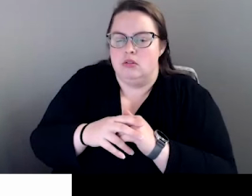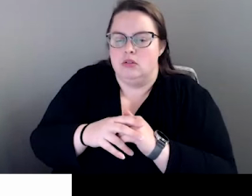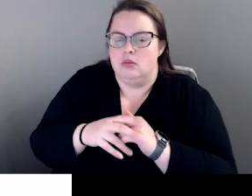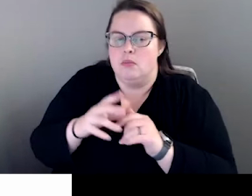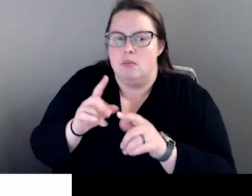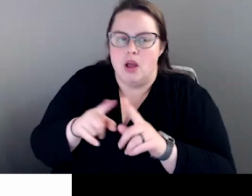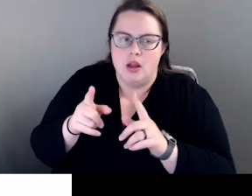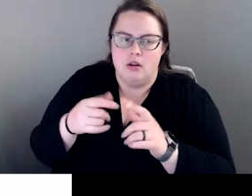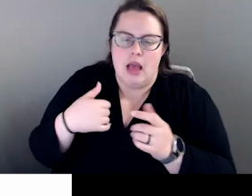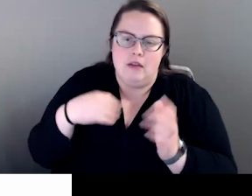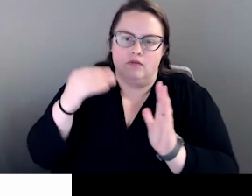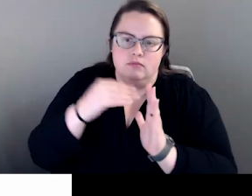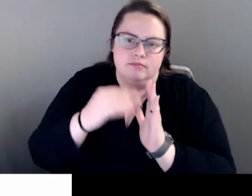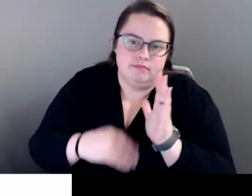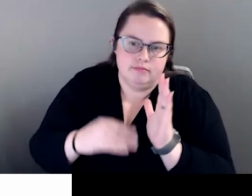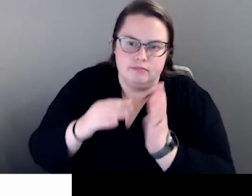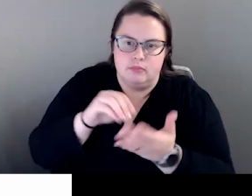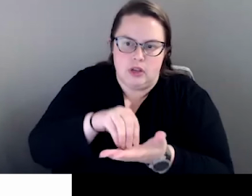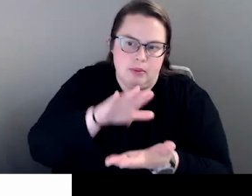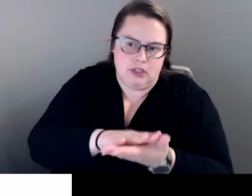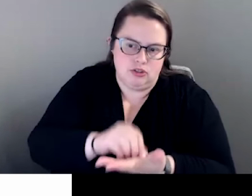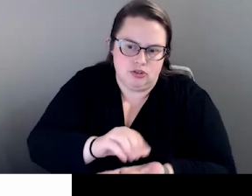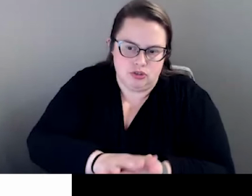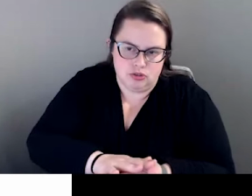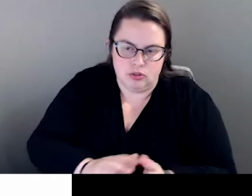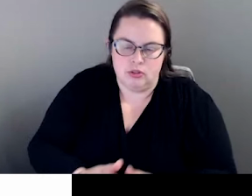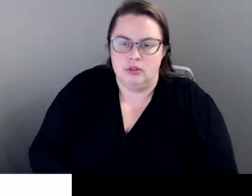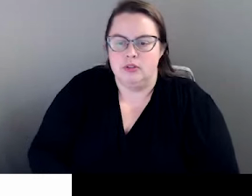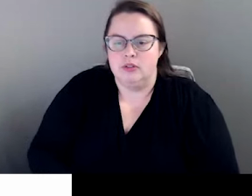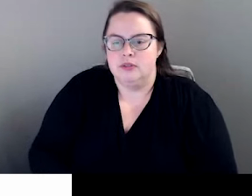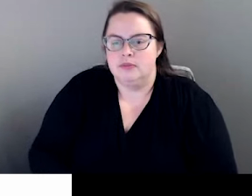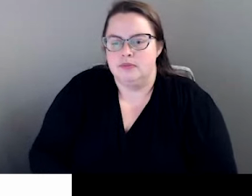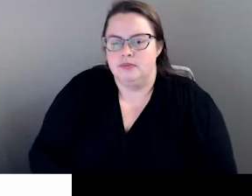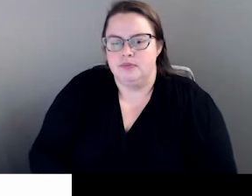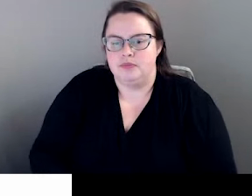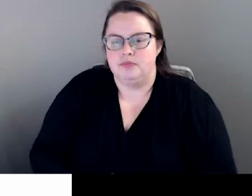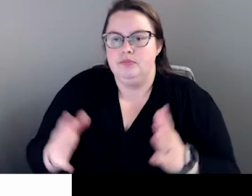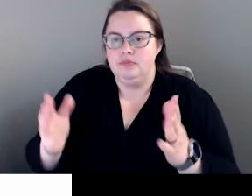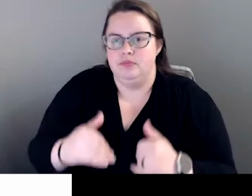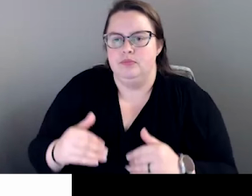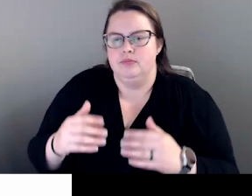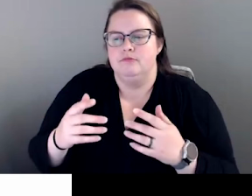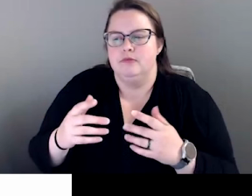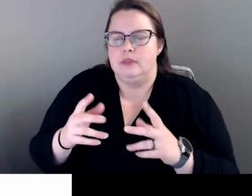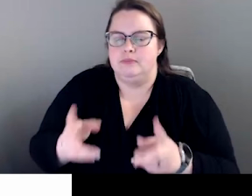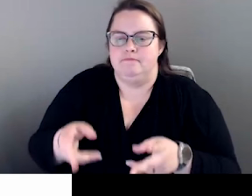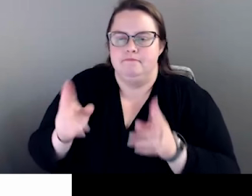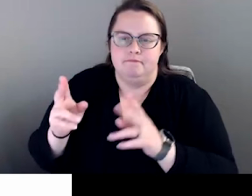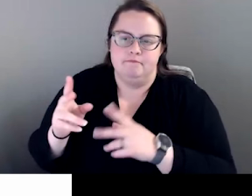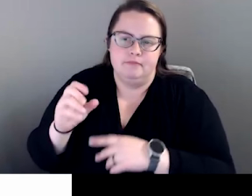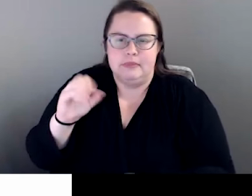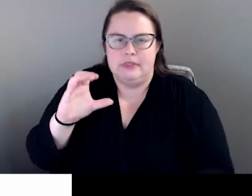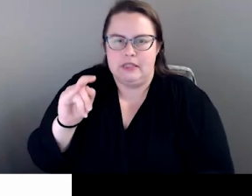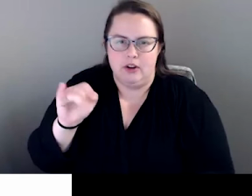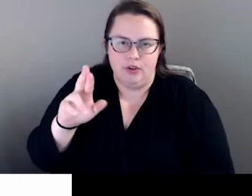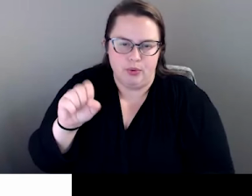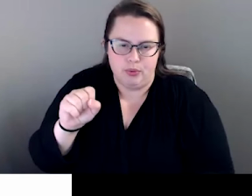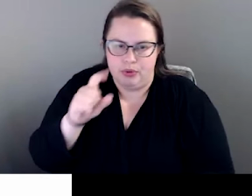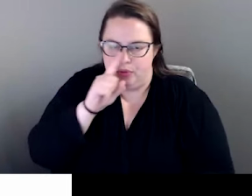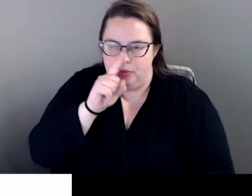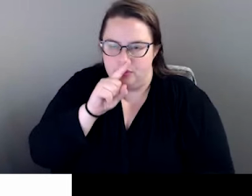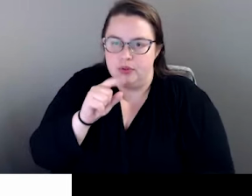of documentation. All right, so let's go through some scenarios. The first is, a